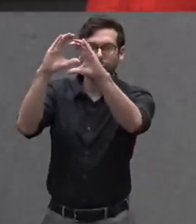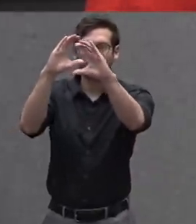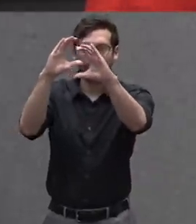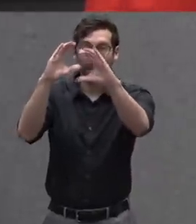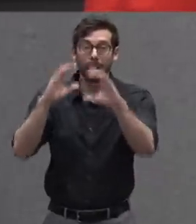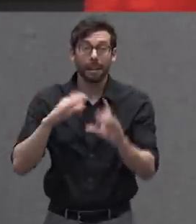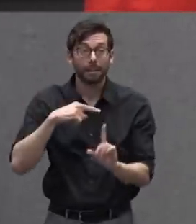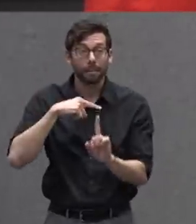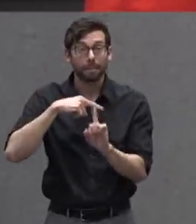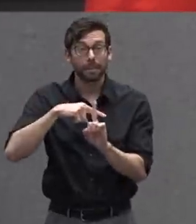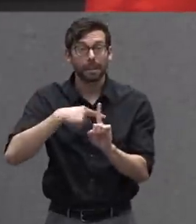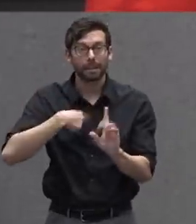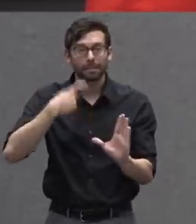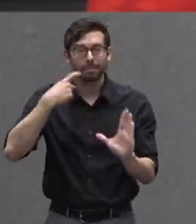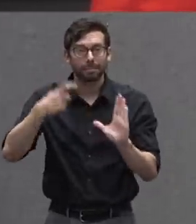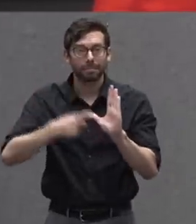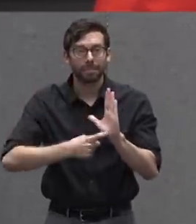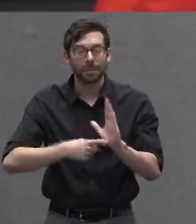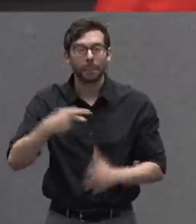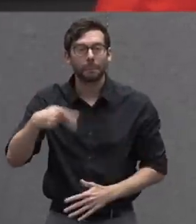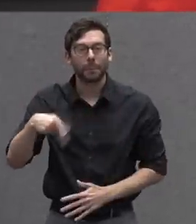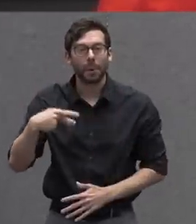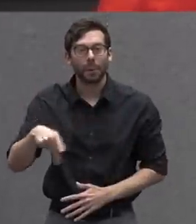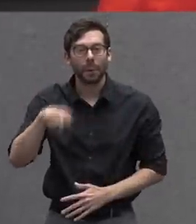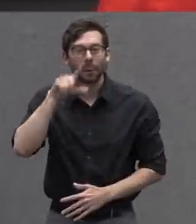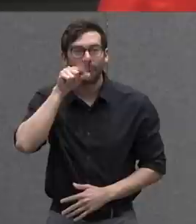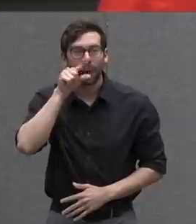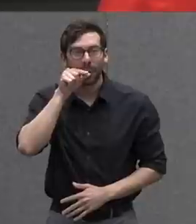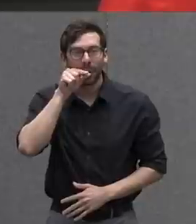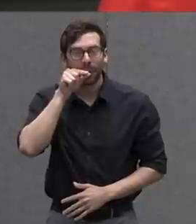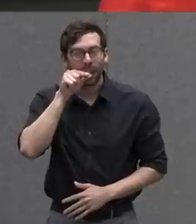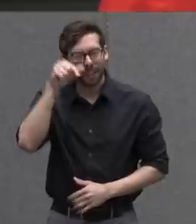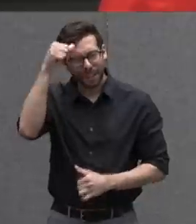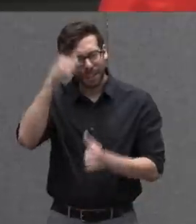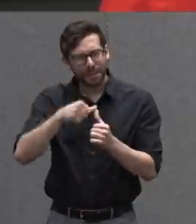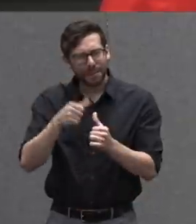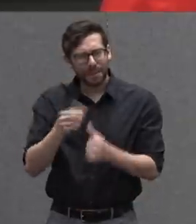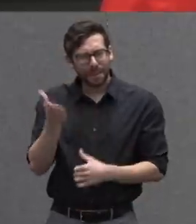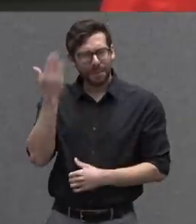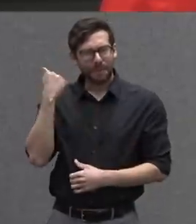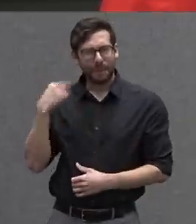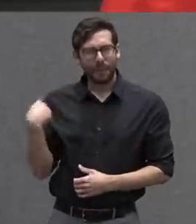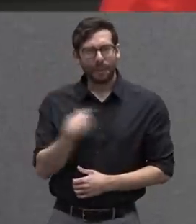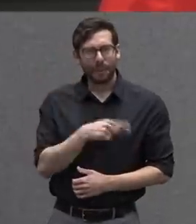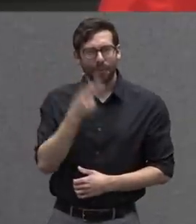bird. Do you remember the other page where we saw purple?